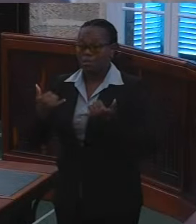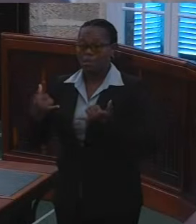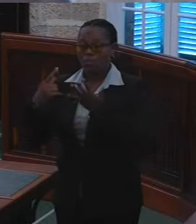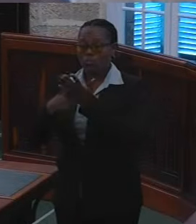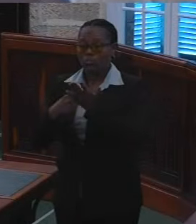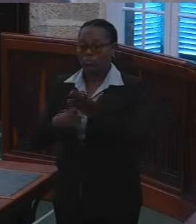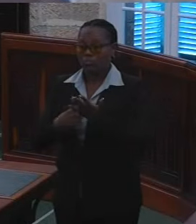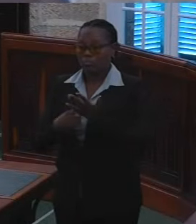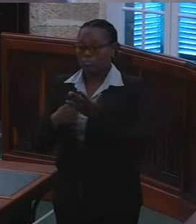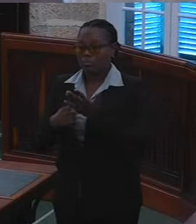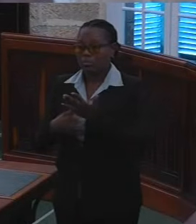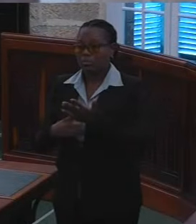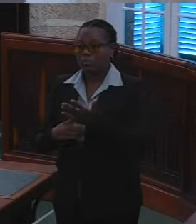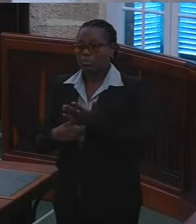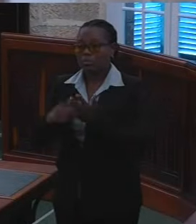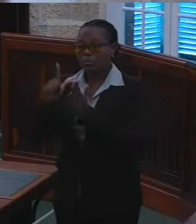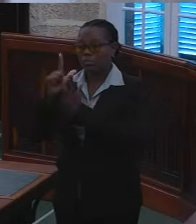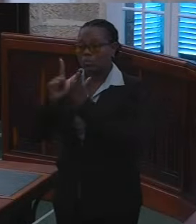because my colleagues